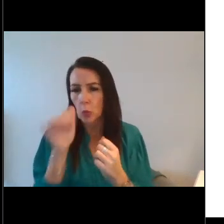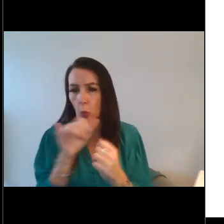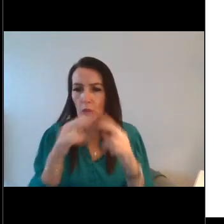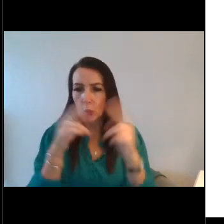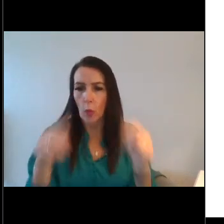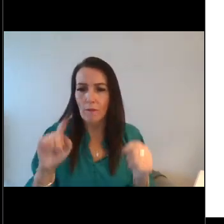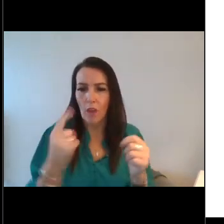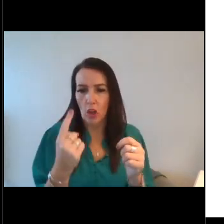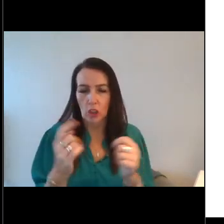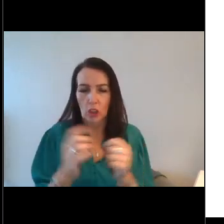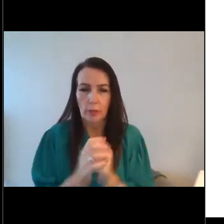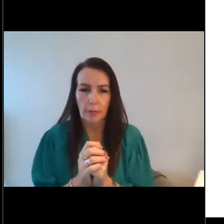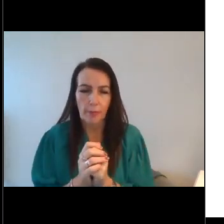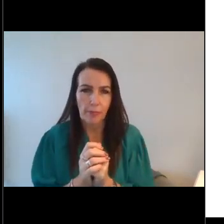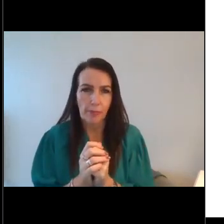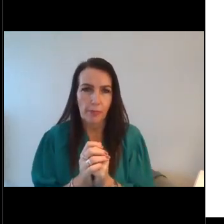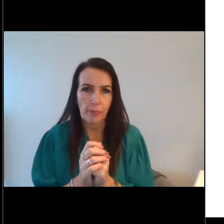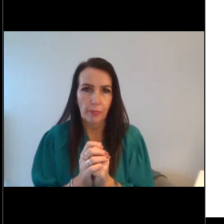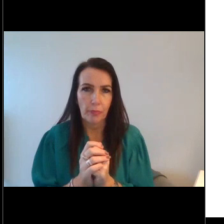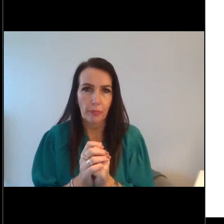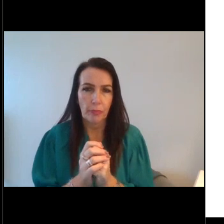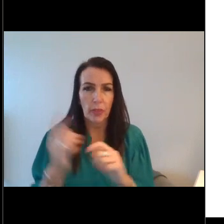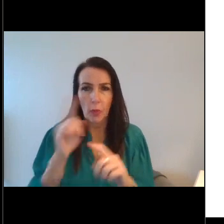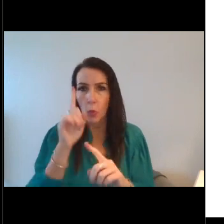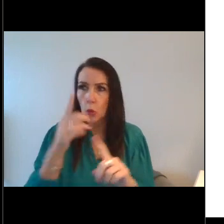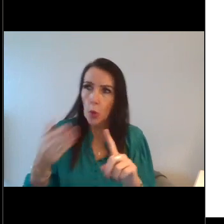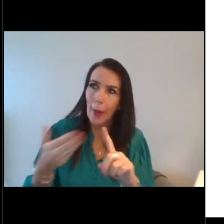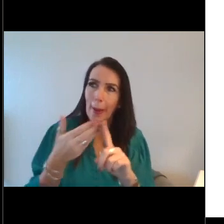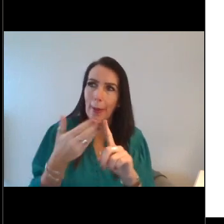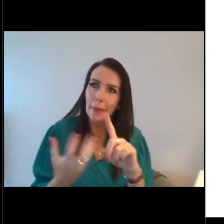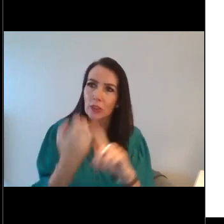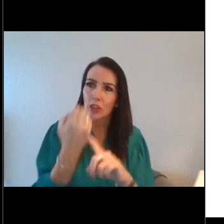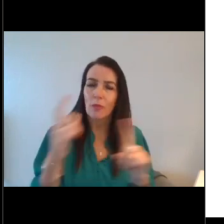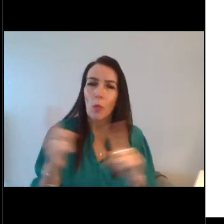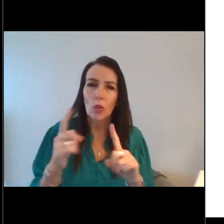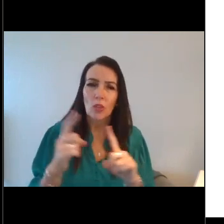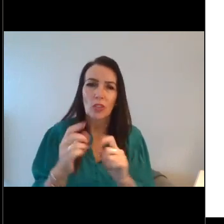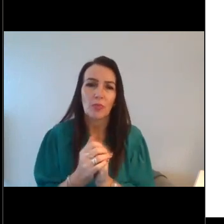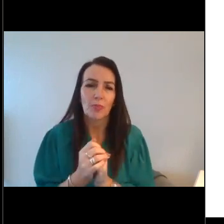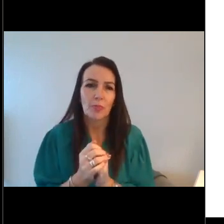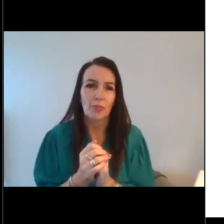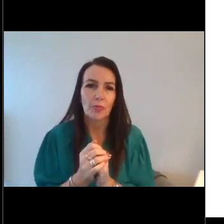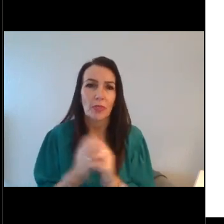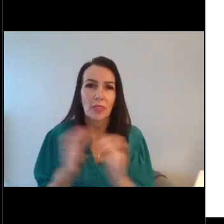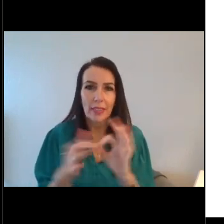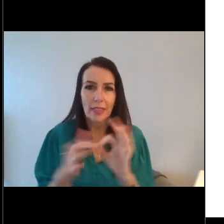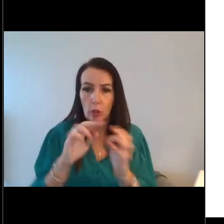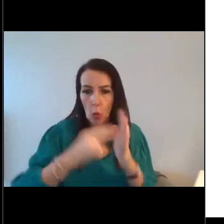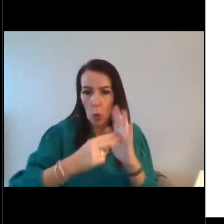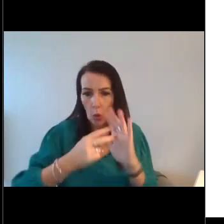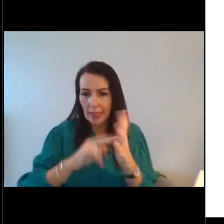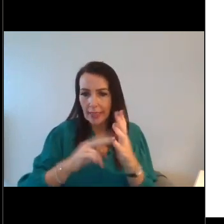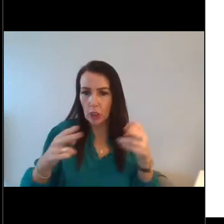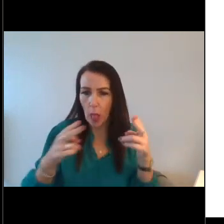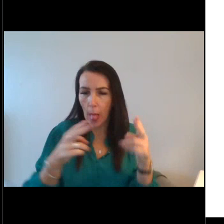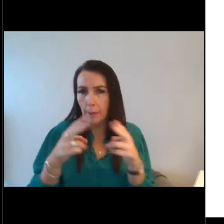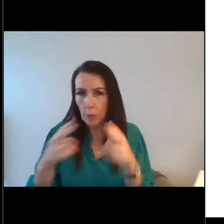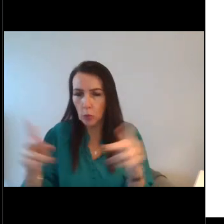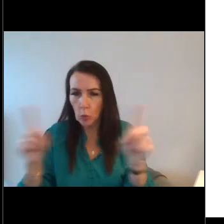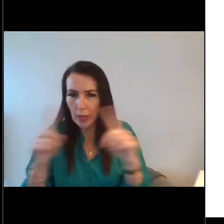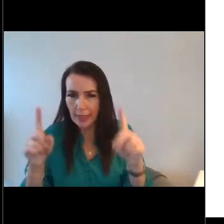by what you're trying to achieve. And again, this will be determined by what your organizational approach to this